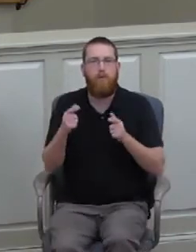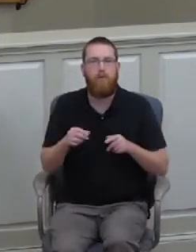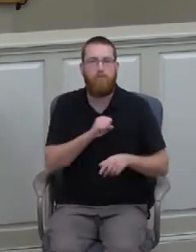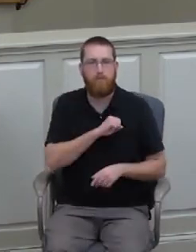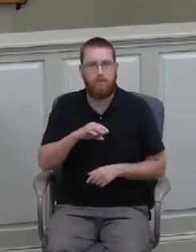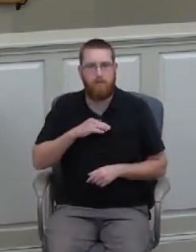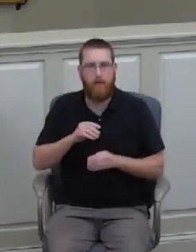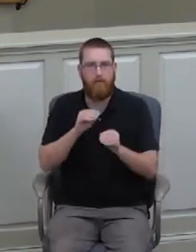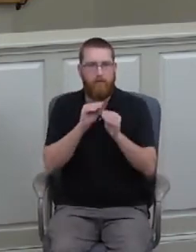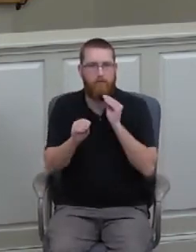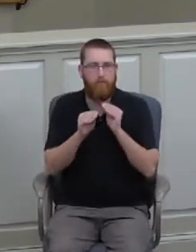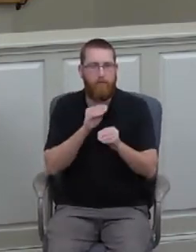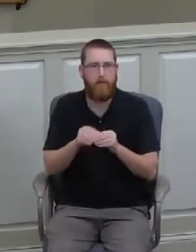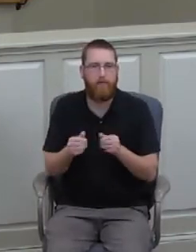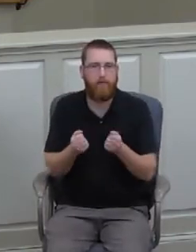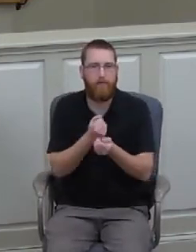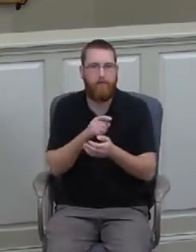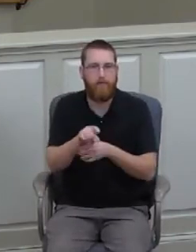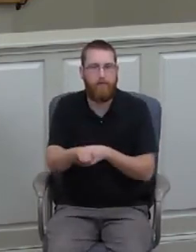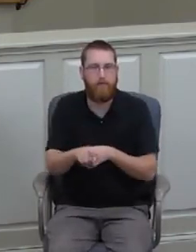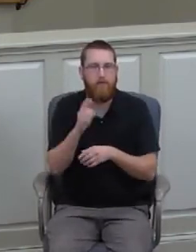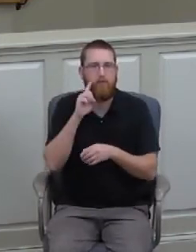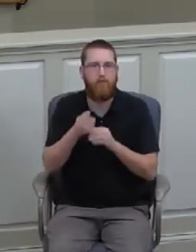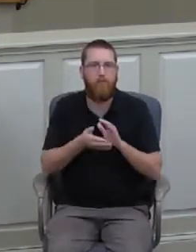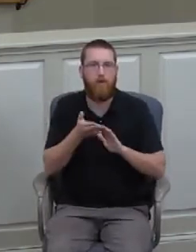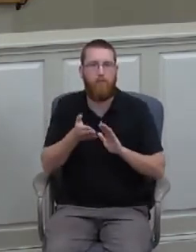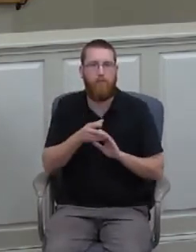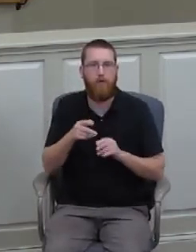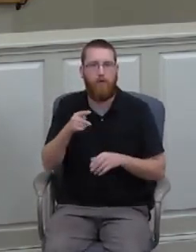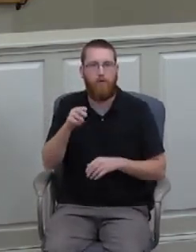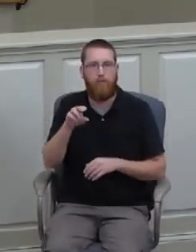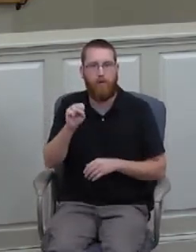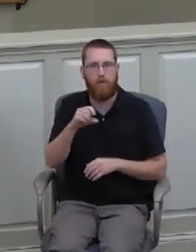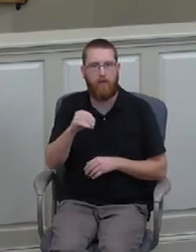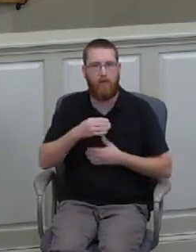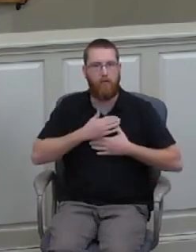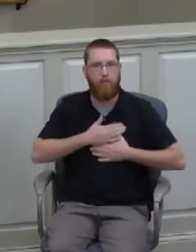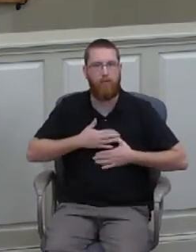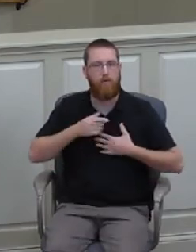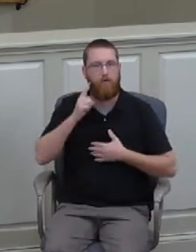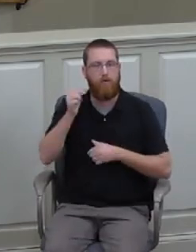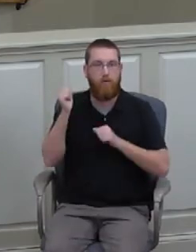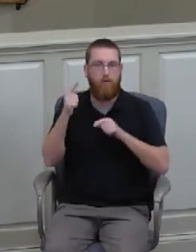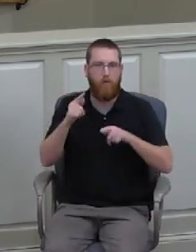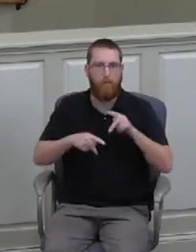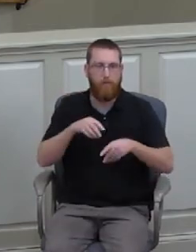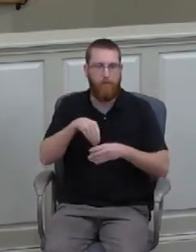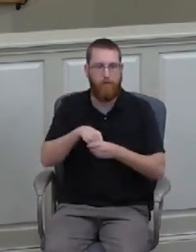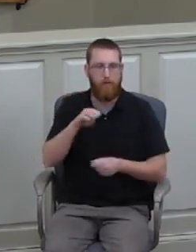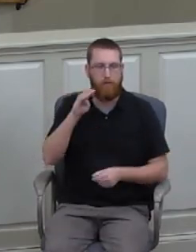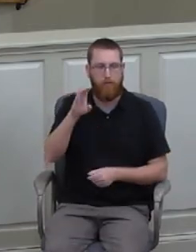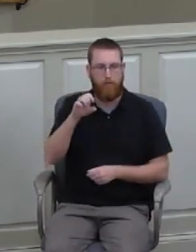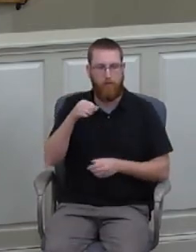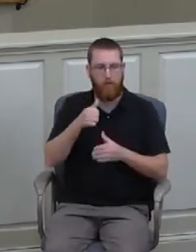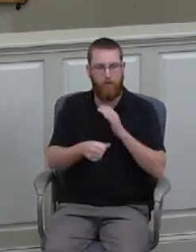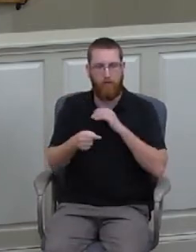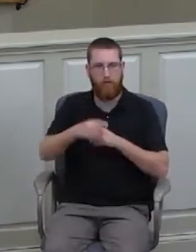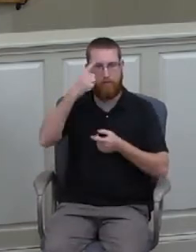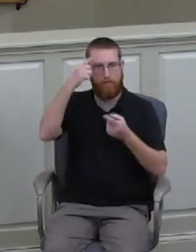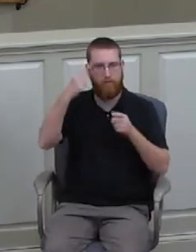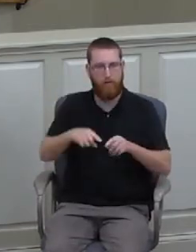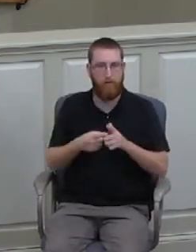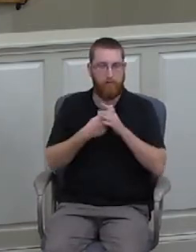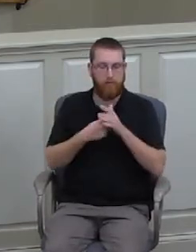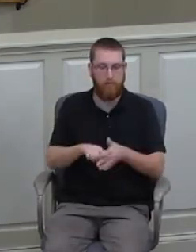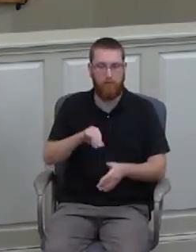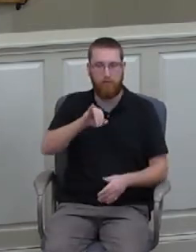maintenance necessary to operate parks and recreations for all residents of Boyle County under this agreement, to begin January 1.